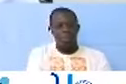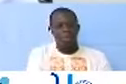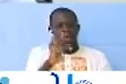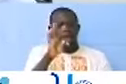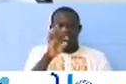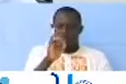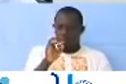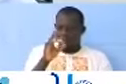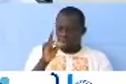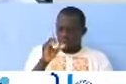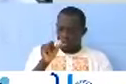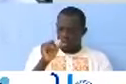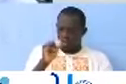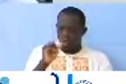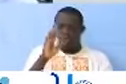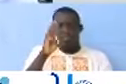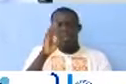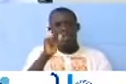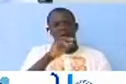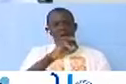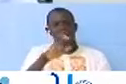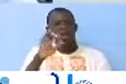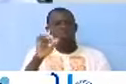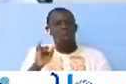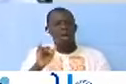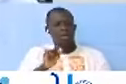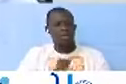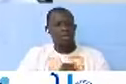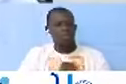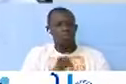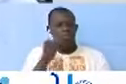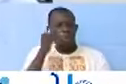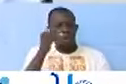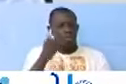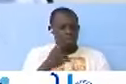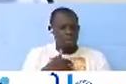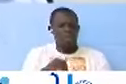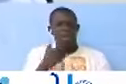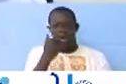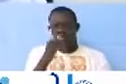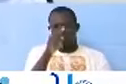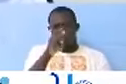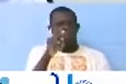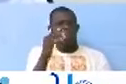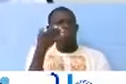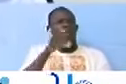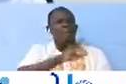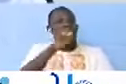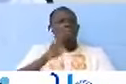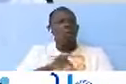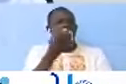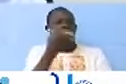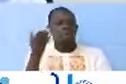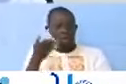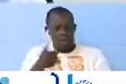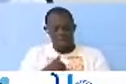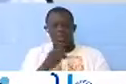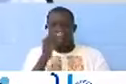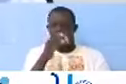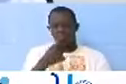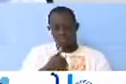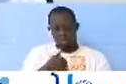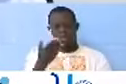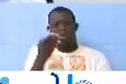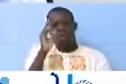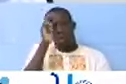Around eight. Fodebore called me. And asked where I was. I told him I was home. And who was